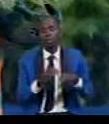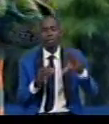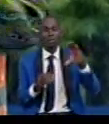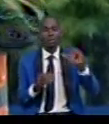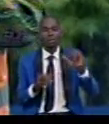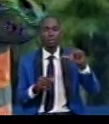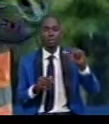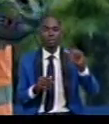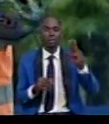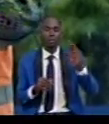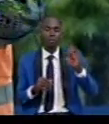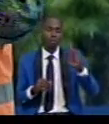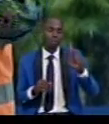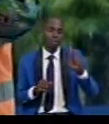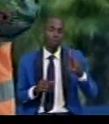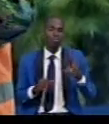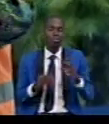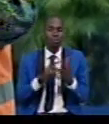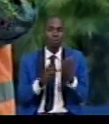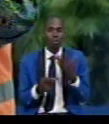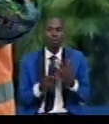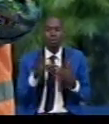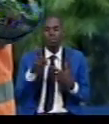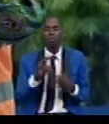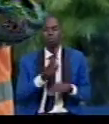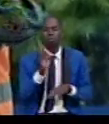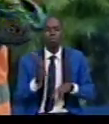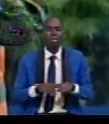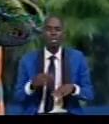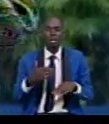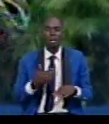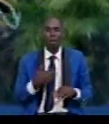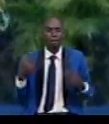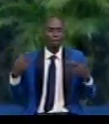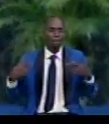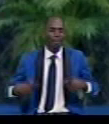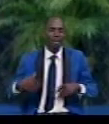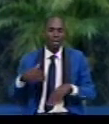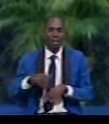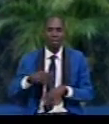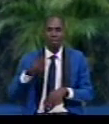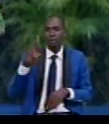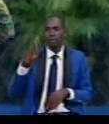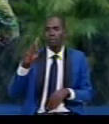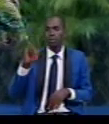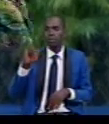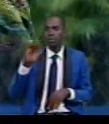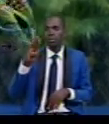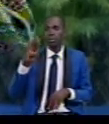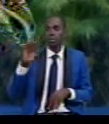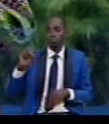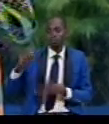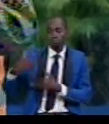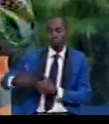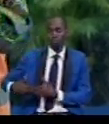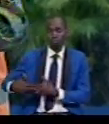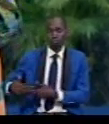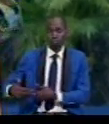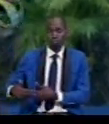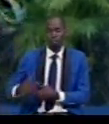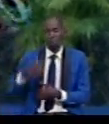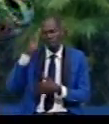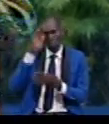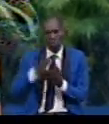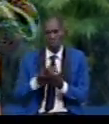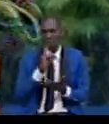to have pains around my ribs area. My husband is here, he can testify. I will use hot